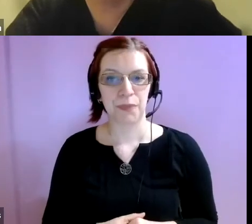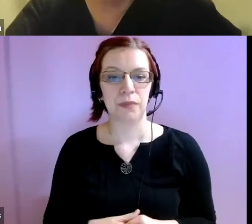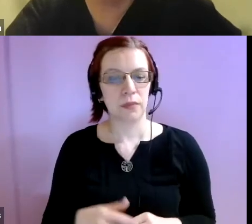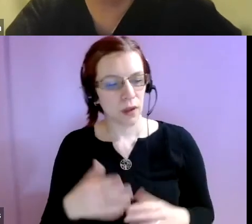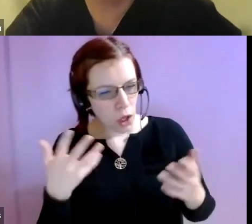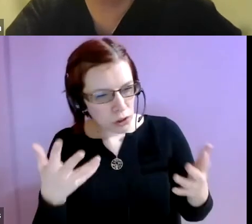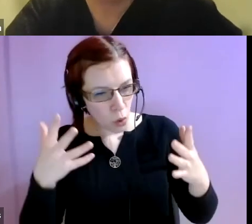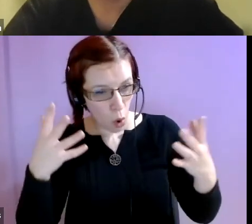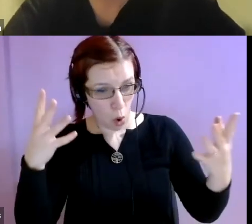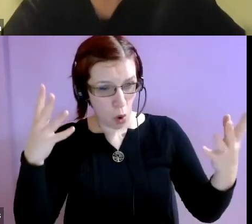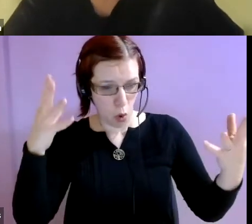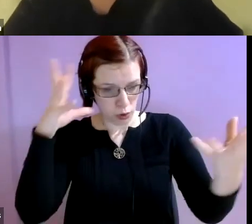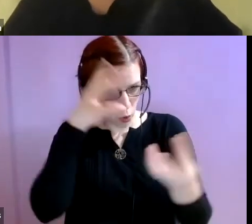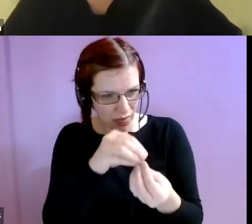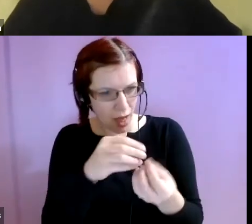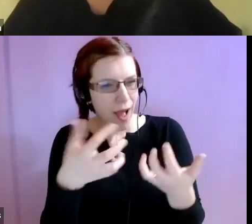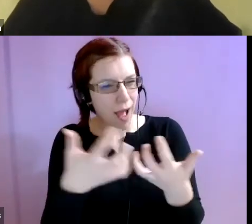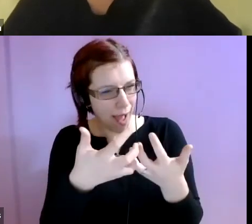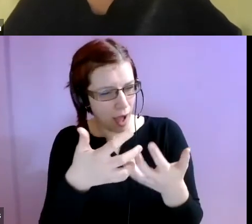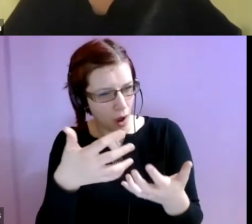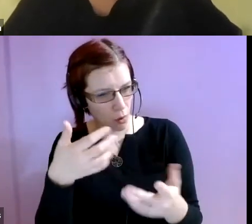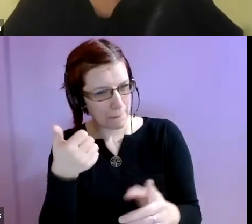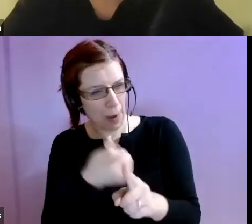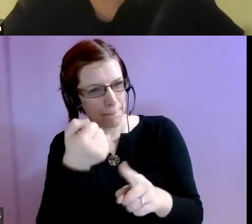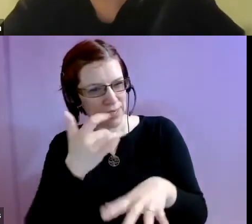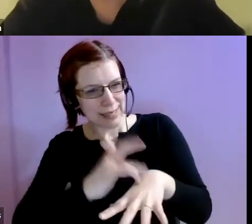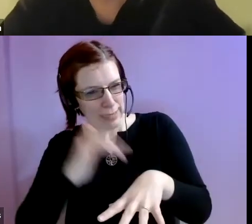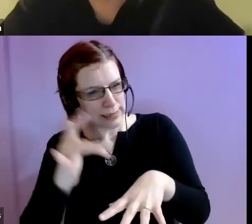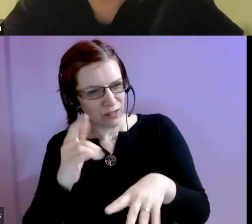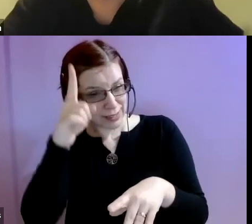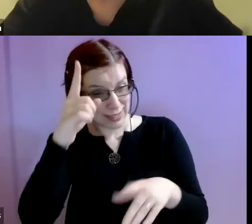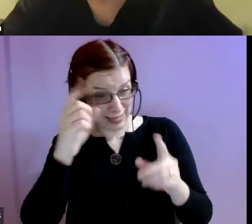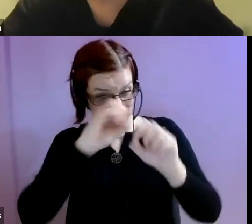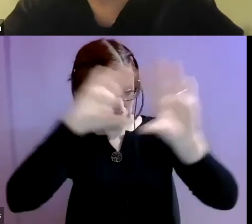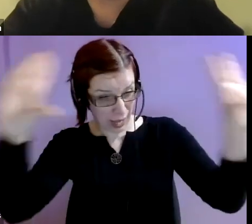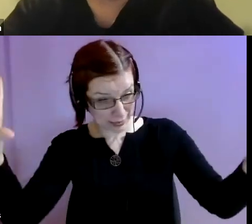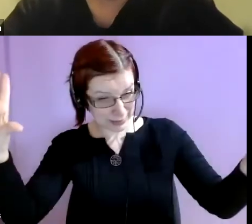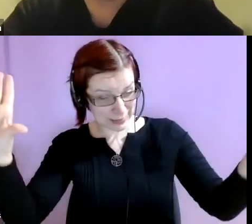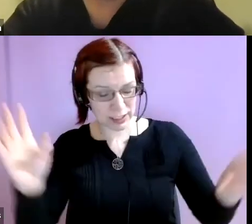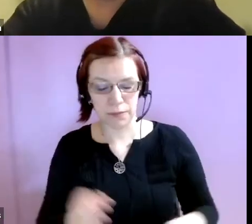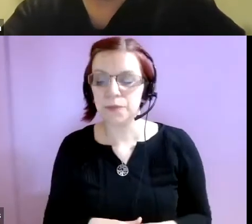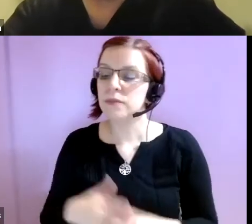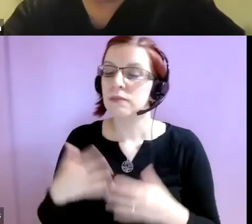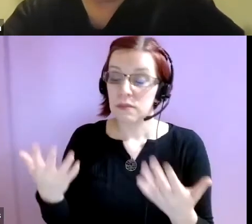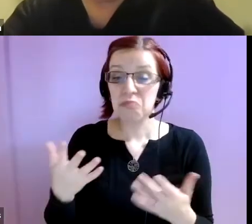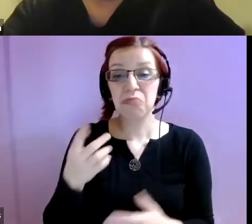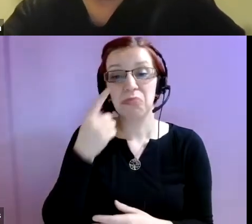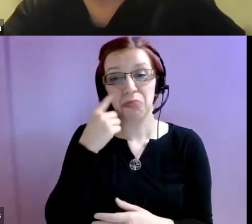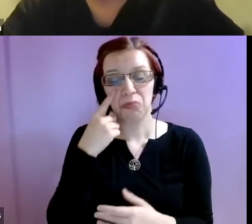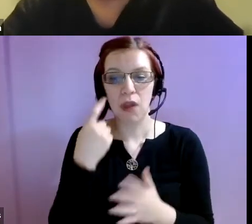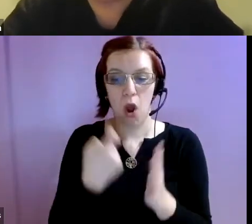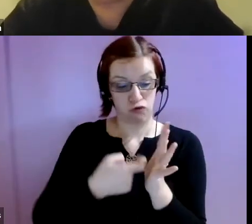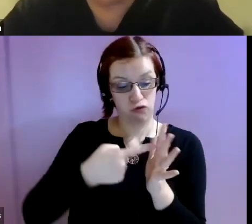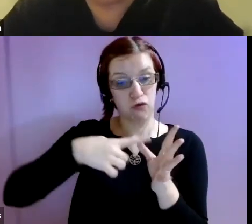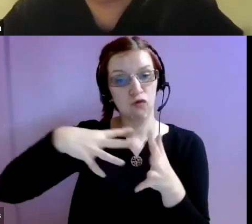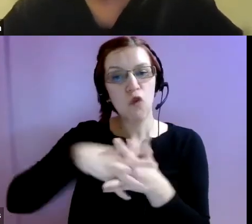those detectors? So the detectors in space, I think if you look at the raw sensitivity, is